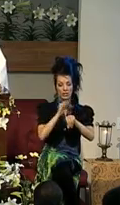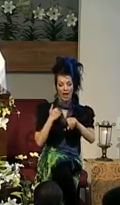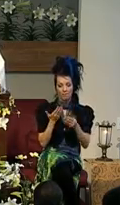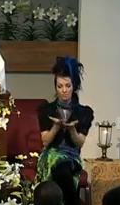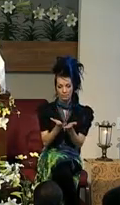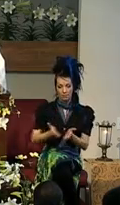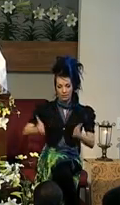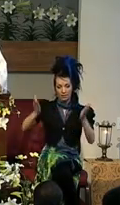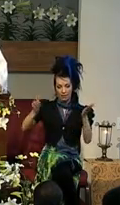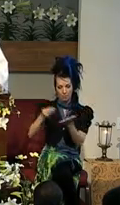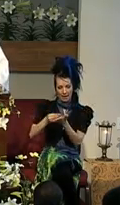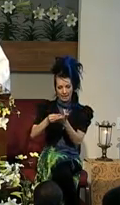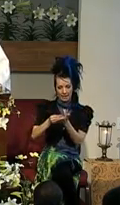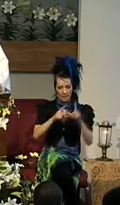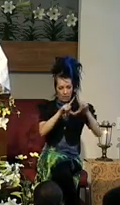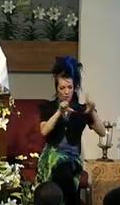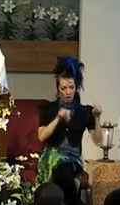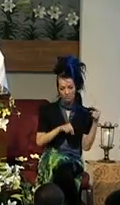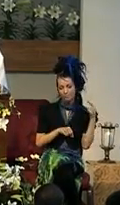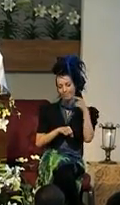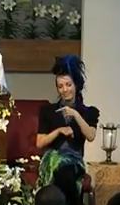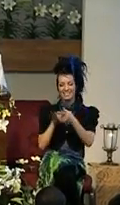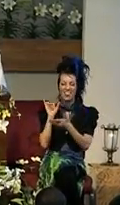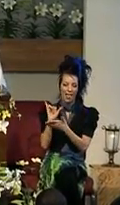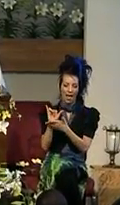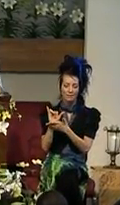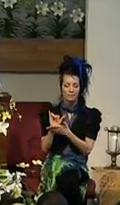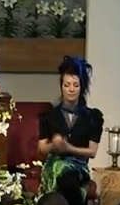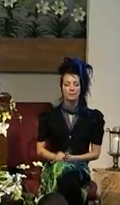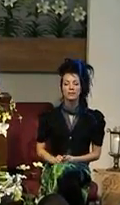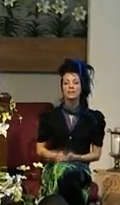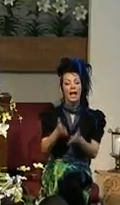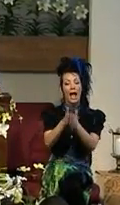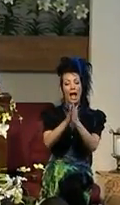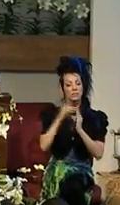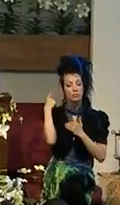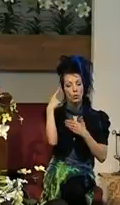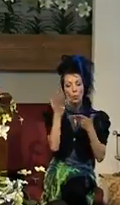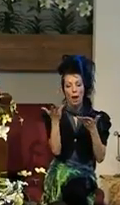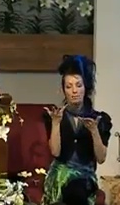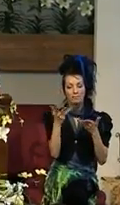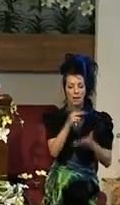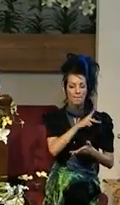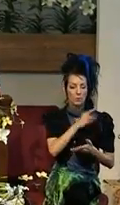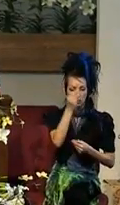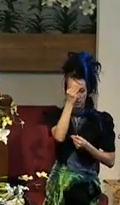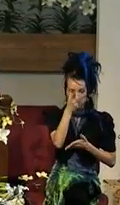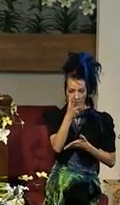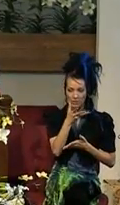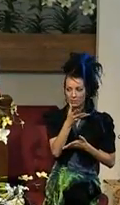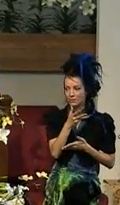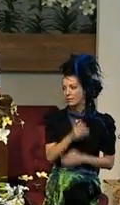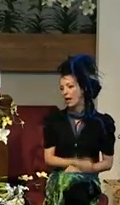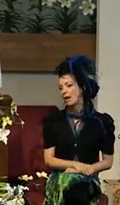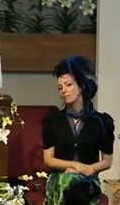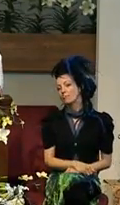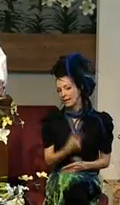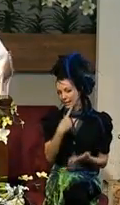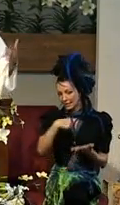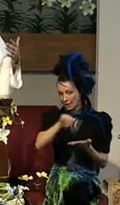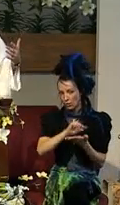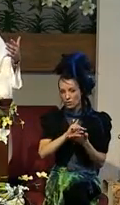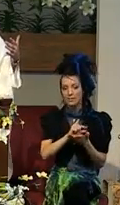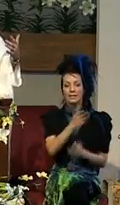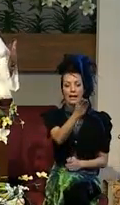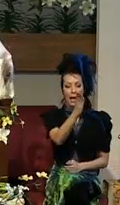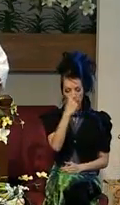place those welcome cards directly into the offering plates. They do ask for some personal information, and I can assure you that those cards will come